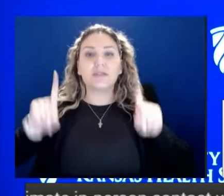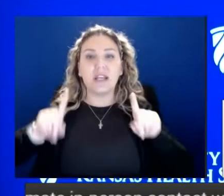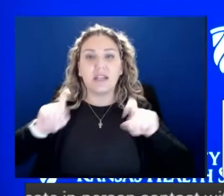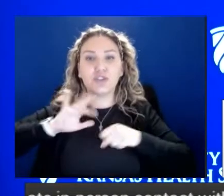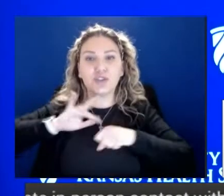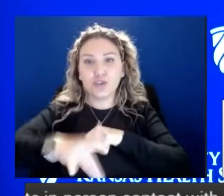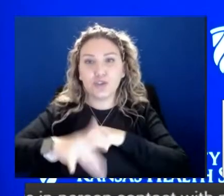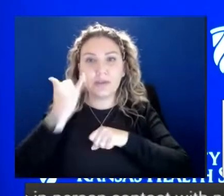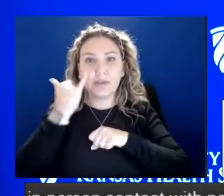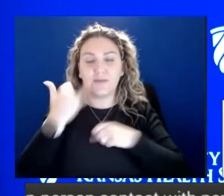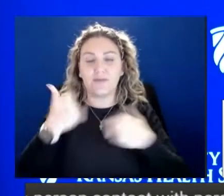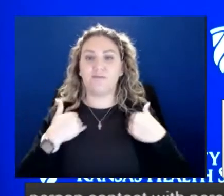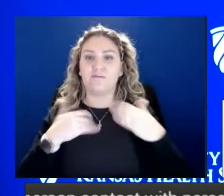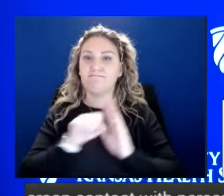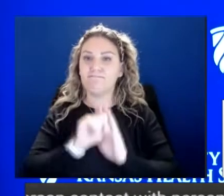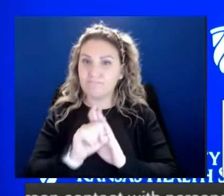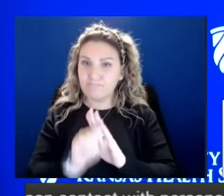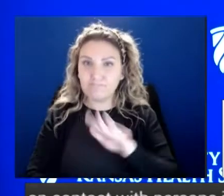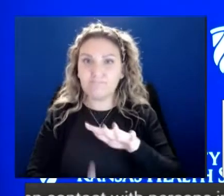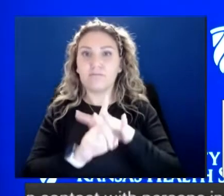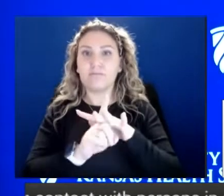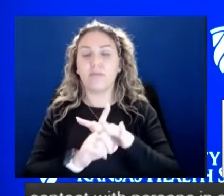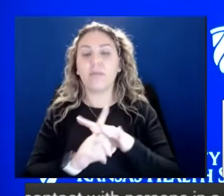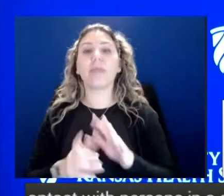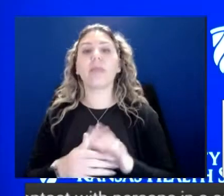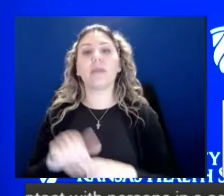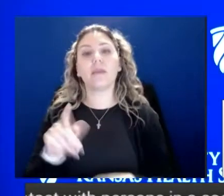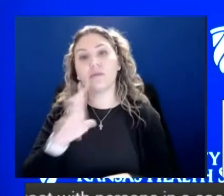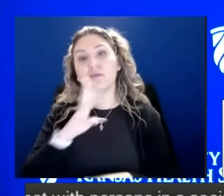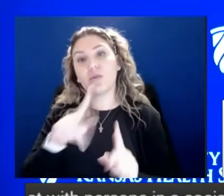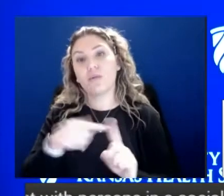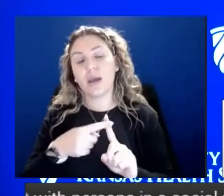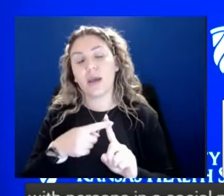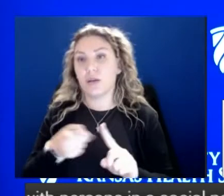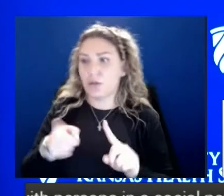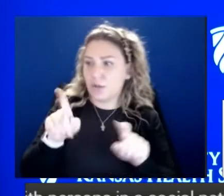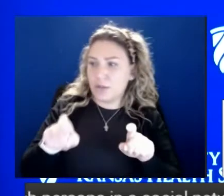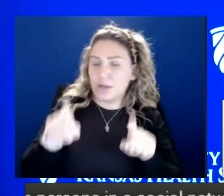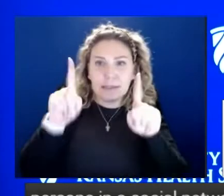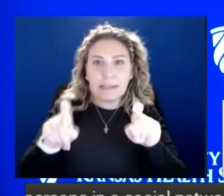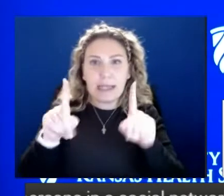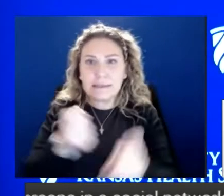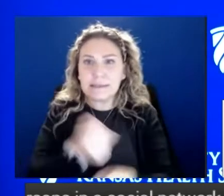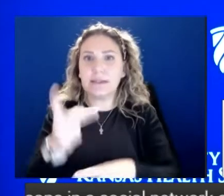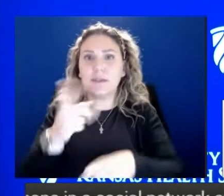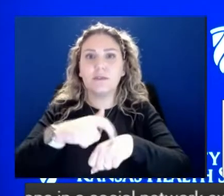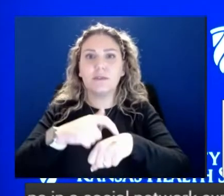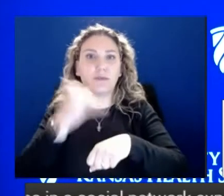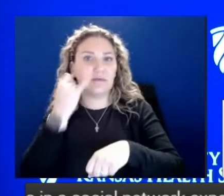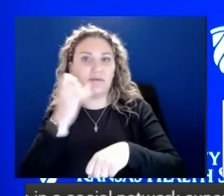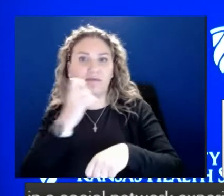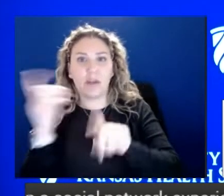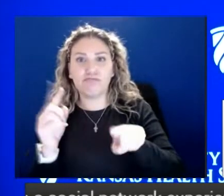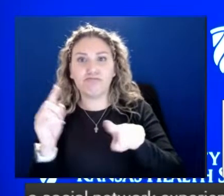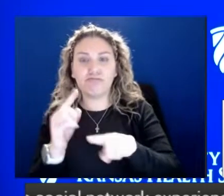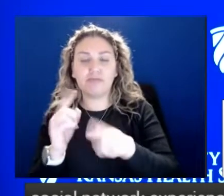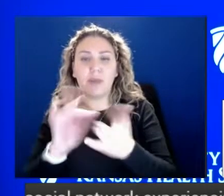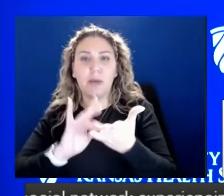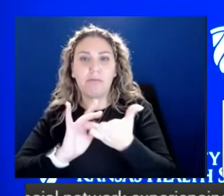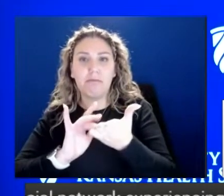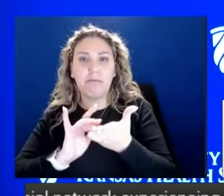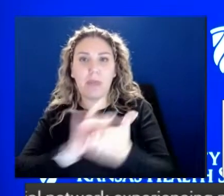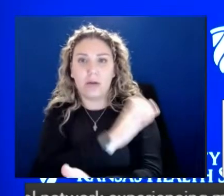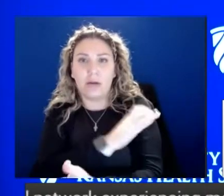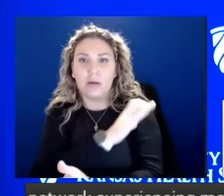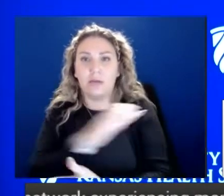symptoms. That's why we are talking about, do you have to test several times if you aren't going to those medical clinics to get those PCR tests if you're doing it